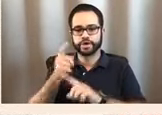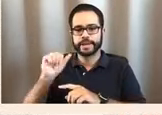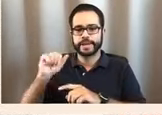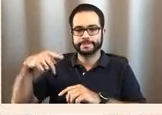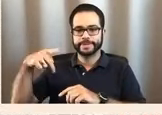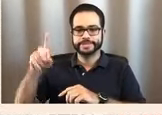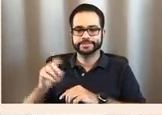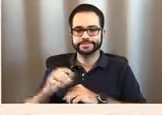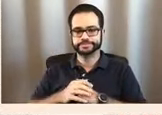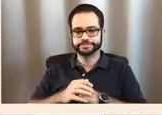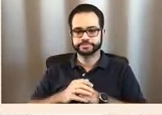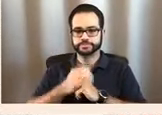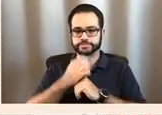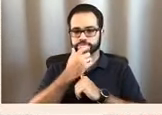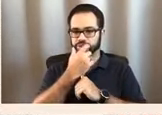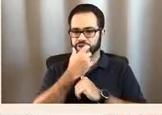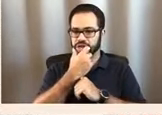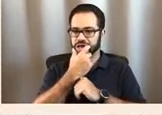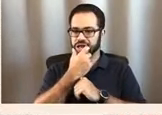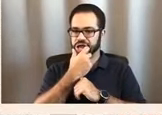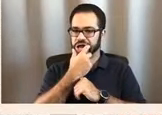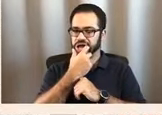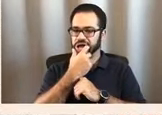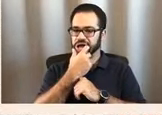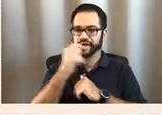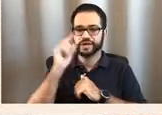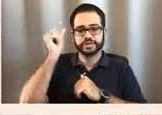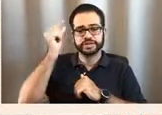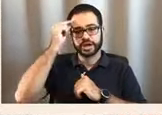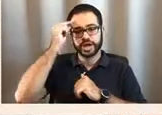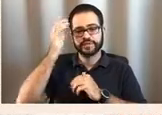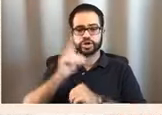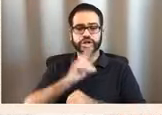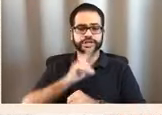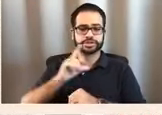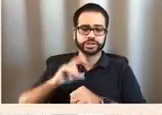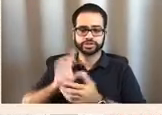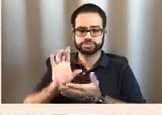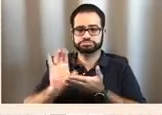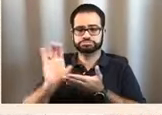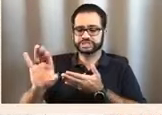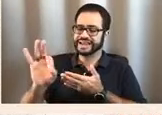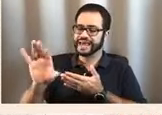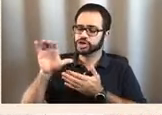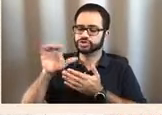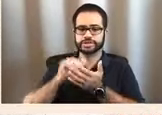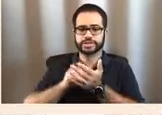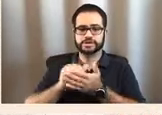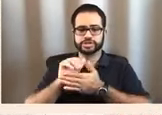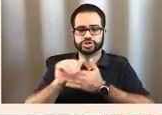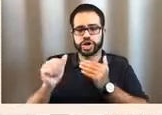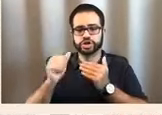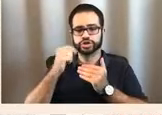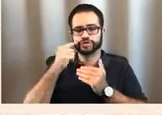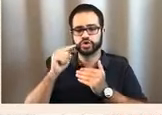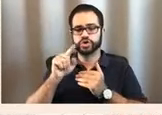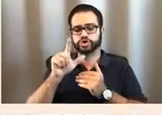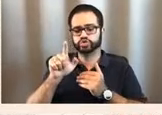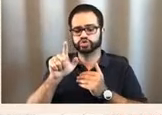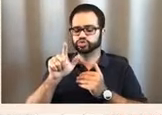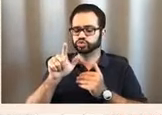The legislator and governor appropriated $900,000 to APD for fiscal year